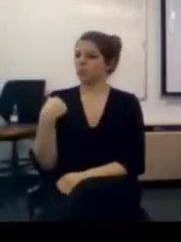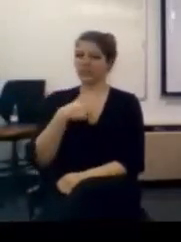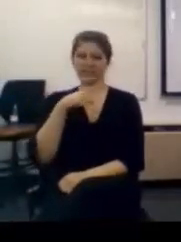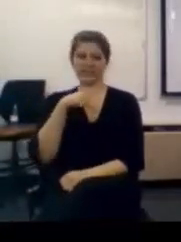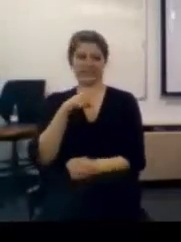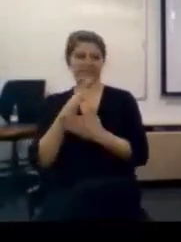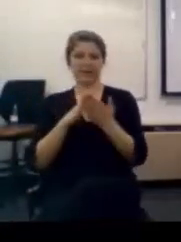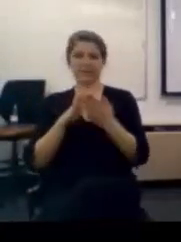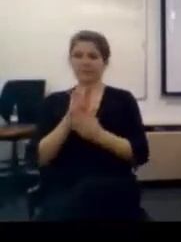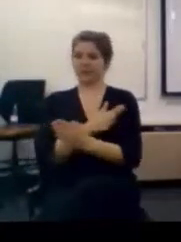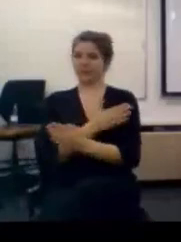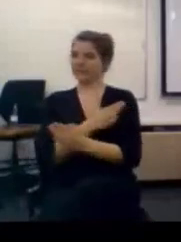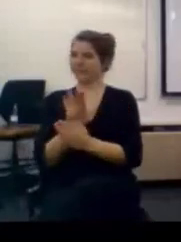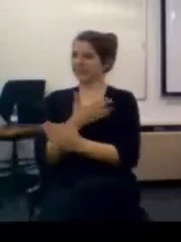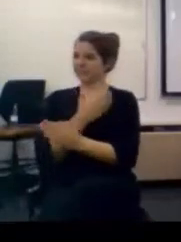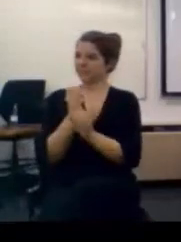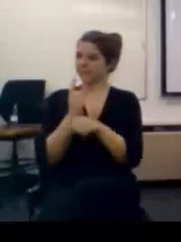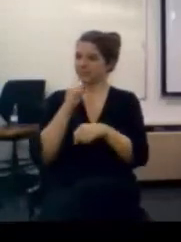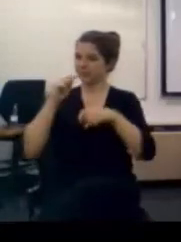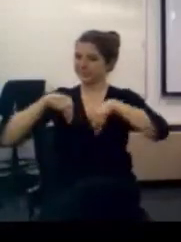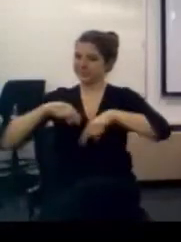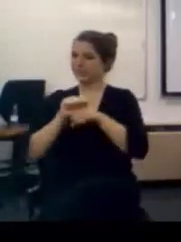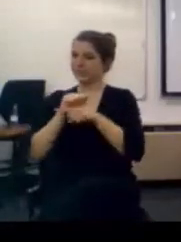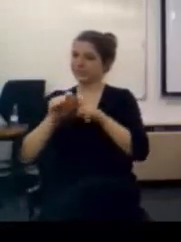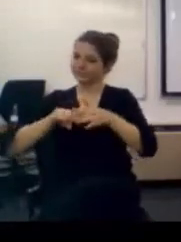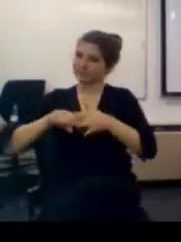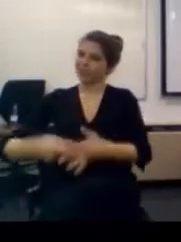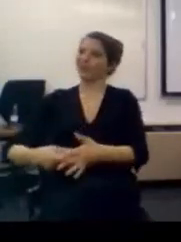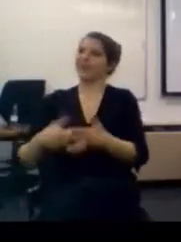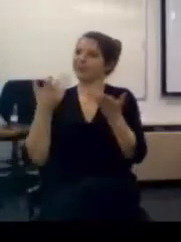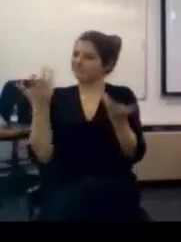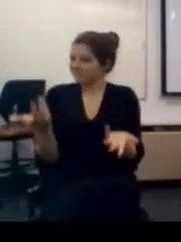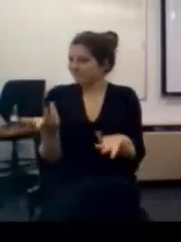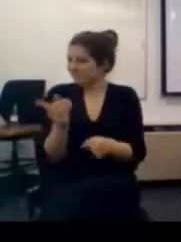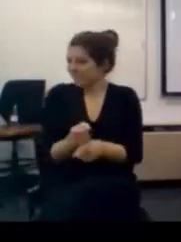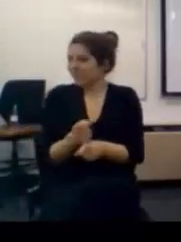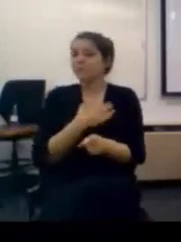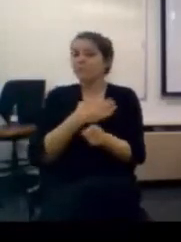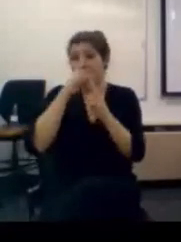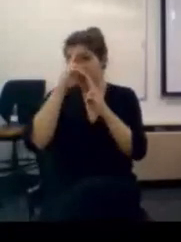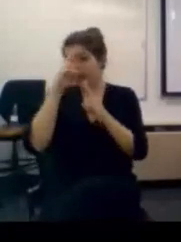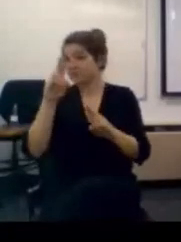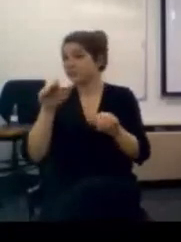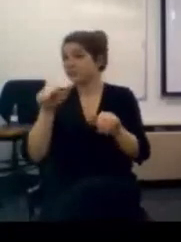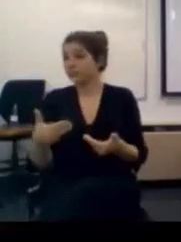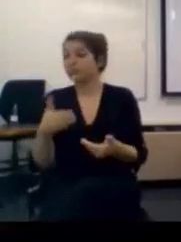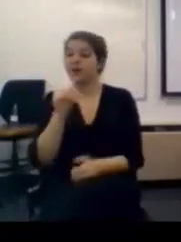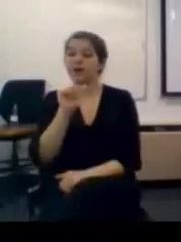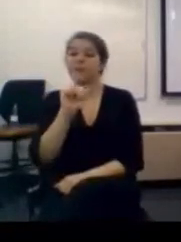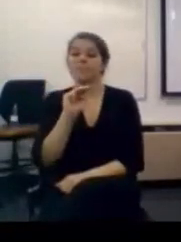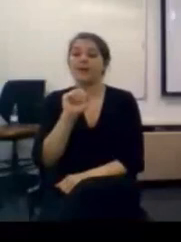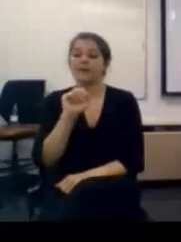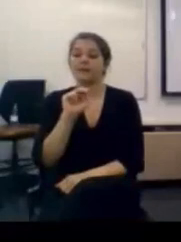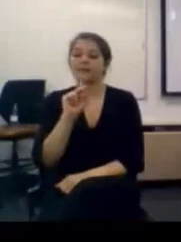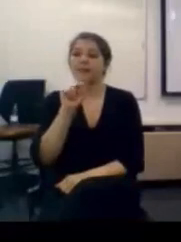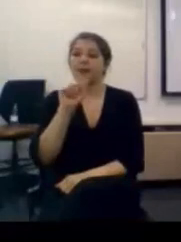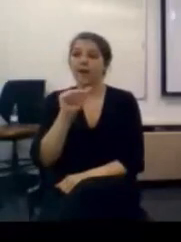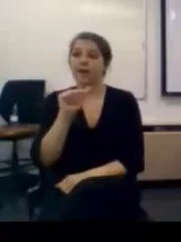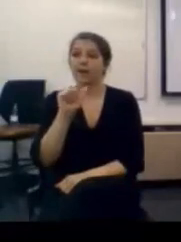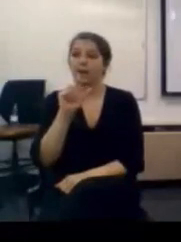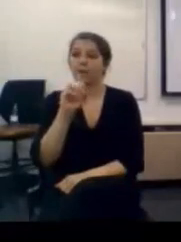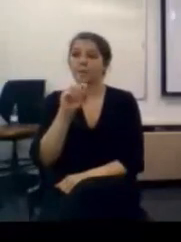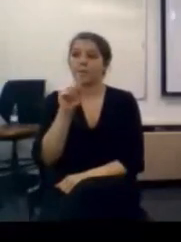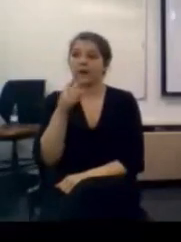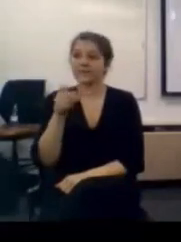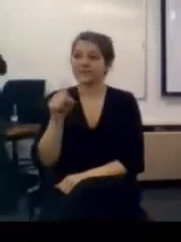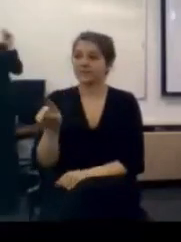saying that we need some music to get this training started. So it is my honor to introduce